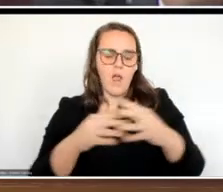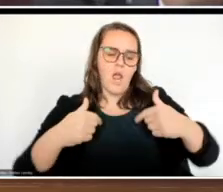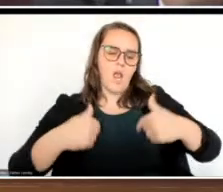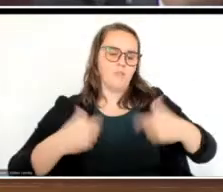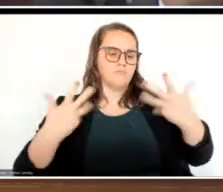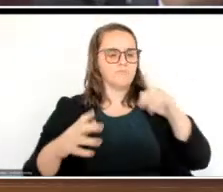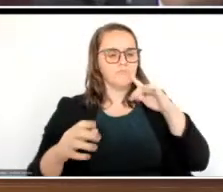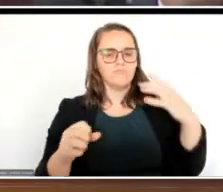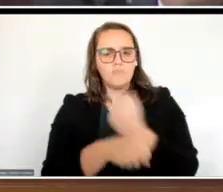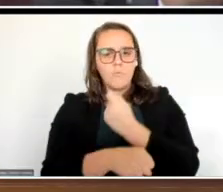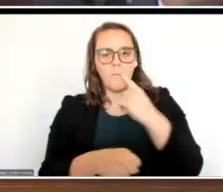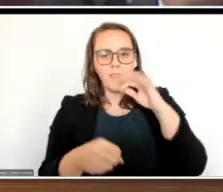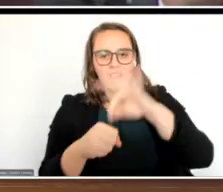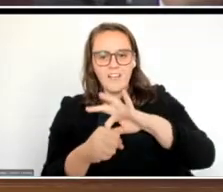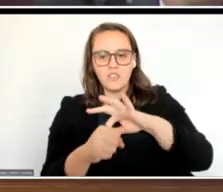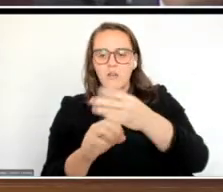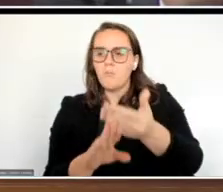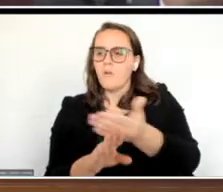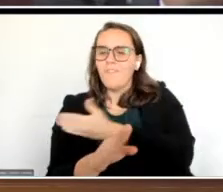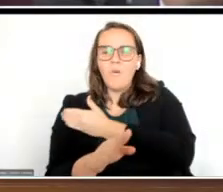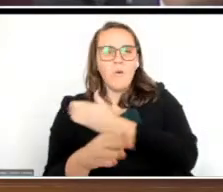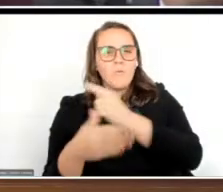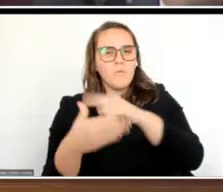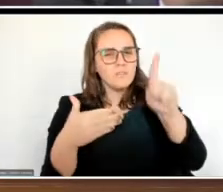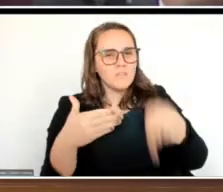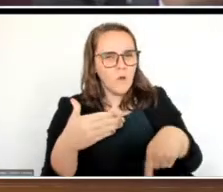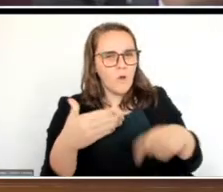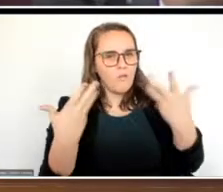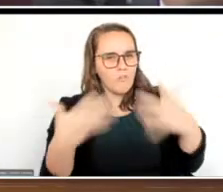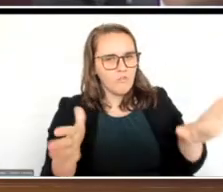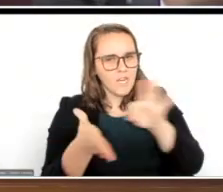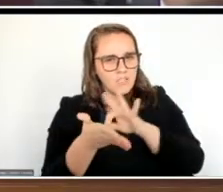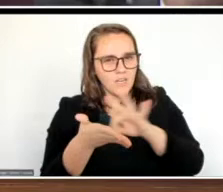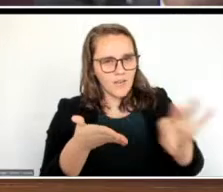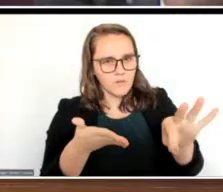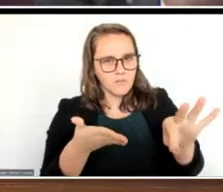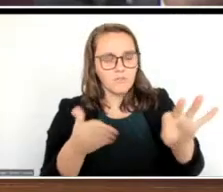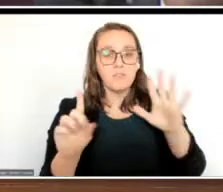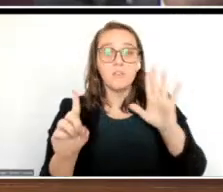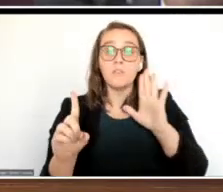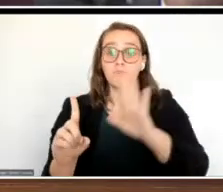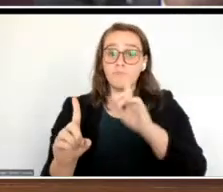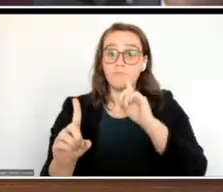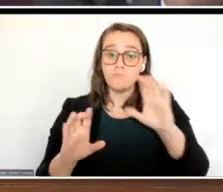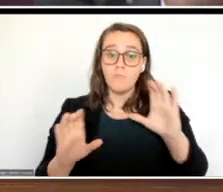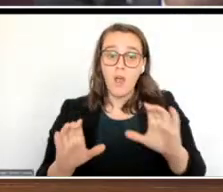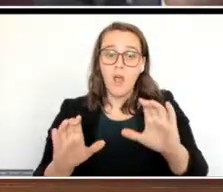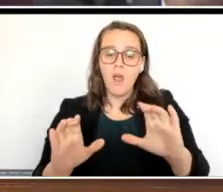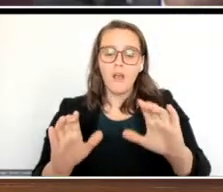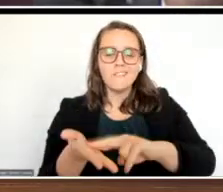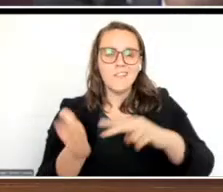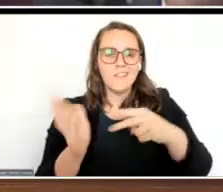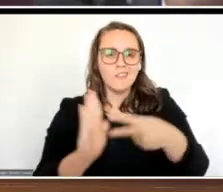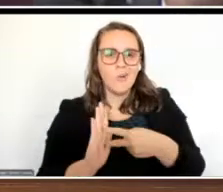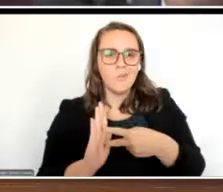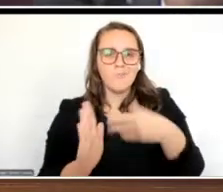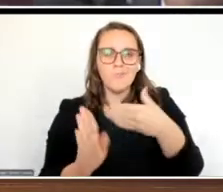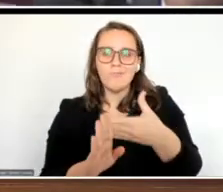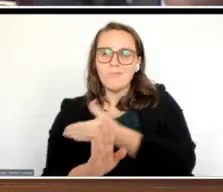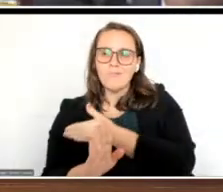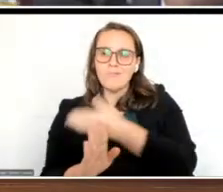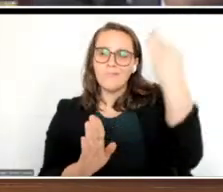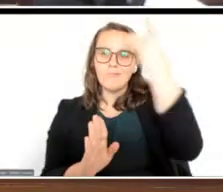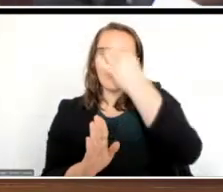election results even came in. It was intentional, it was premeditated, it was not based on